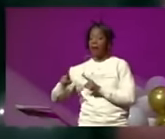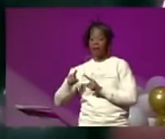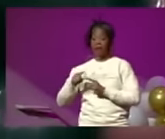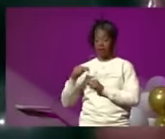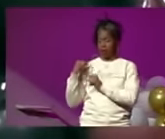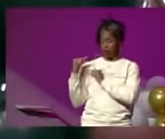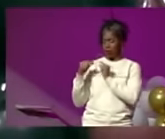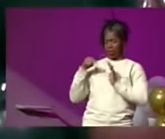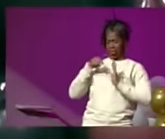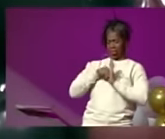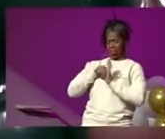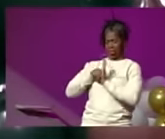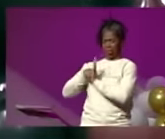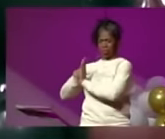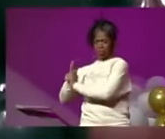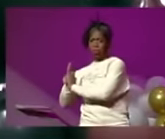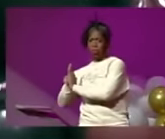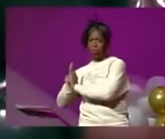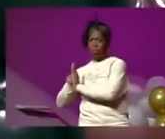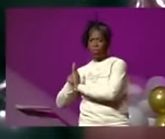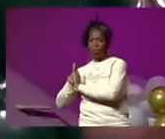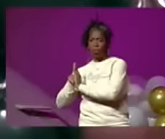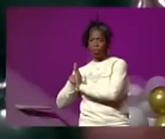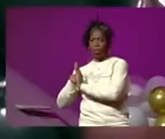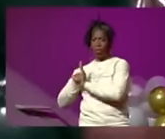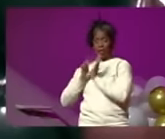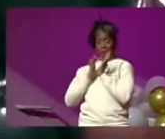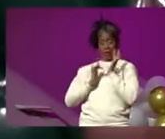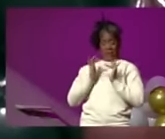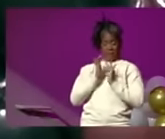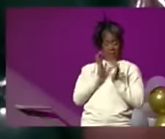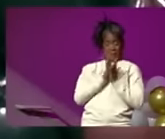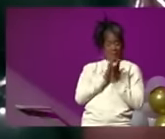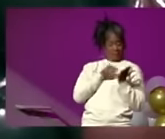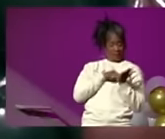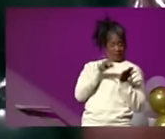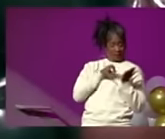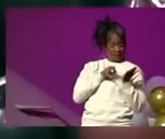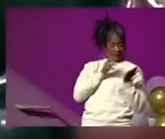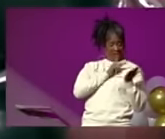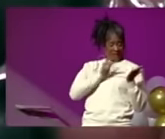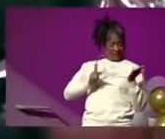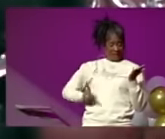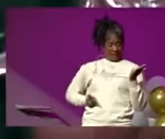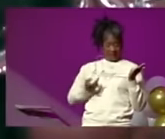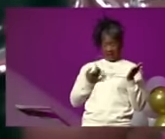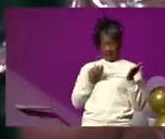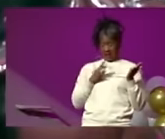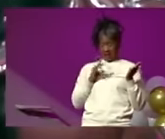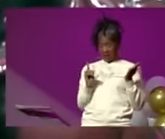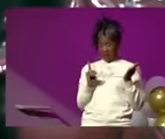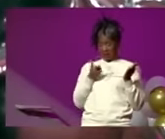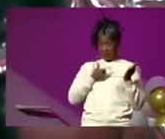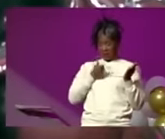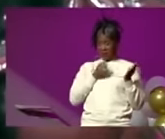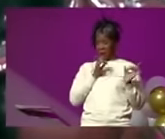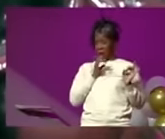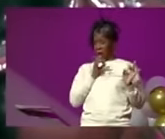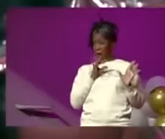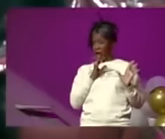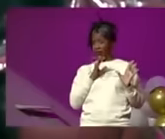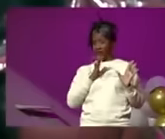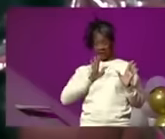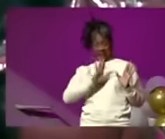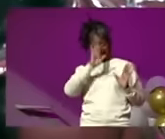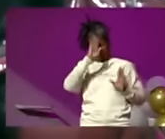The nightmare is Herod is on the throne. The nightmare is Herod has offspring.